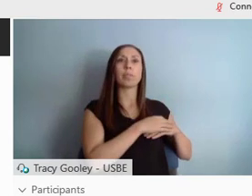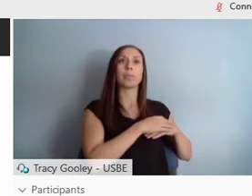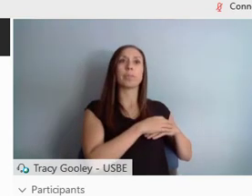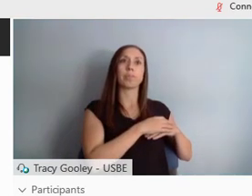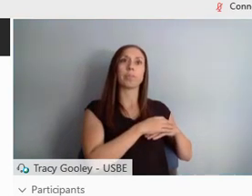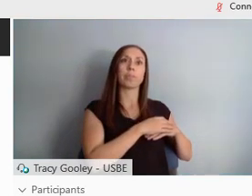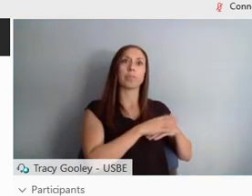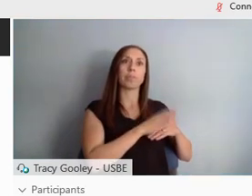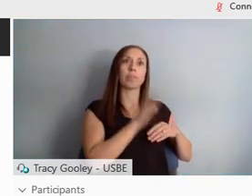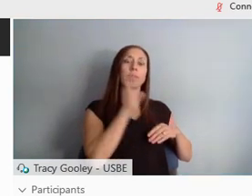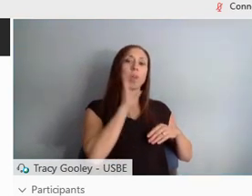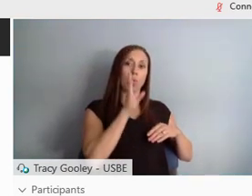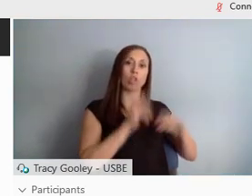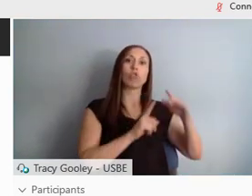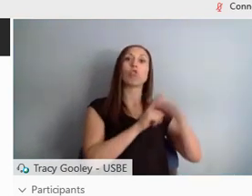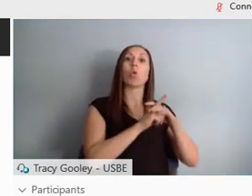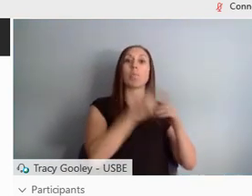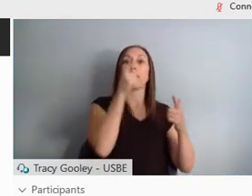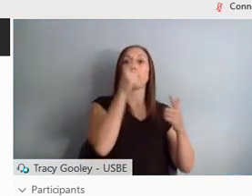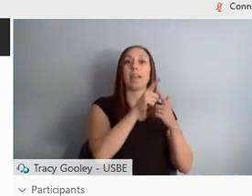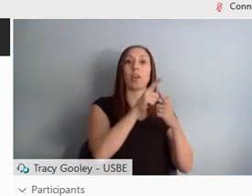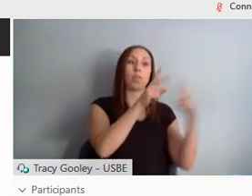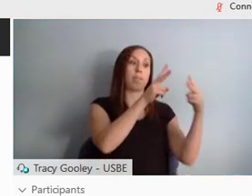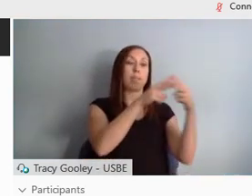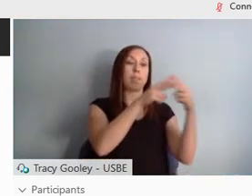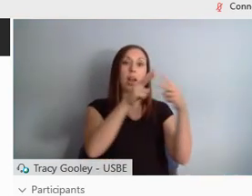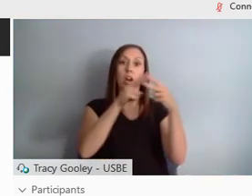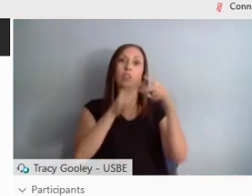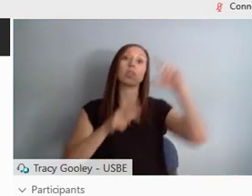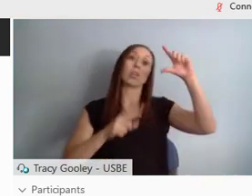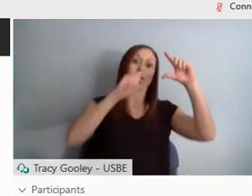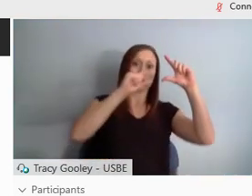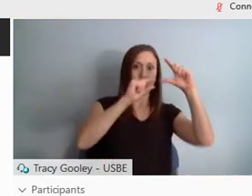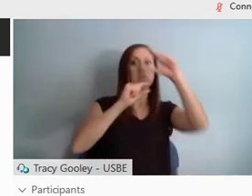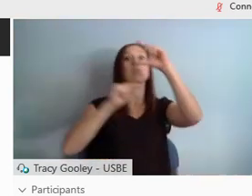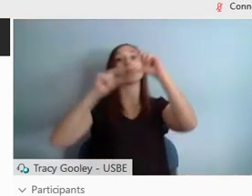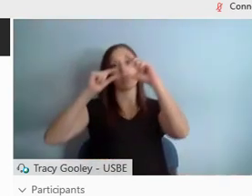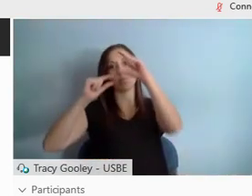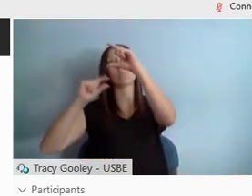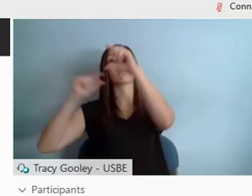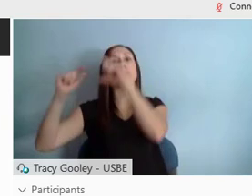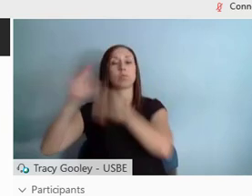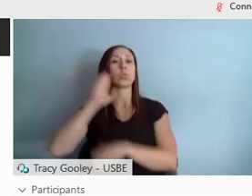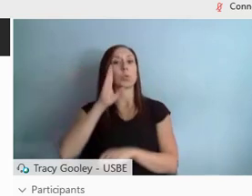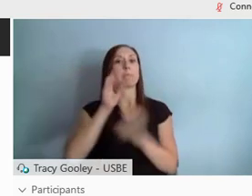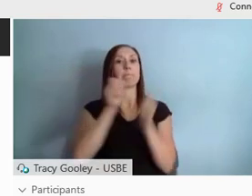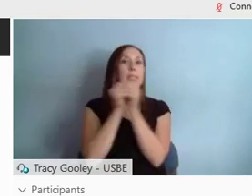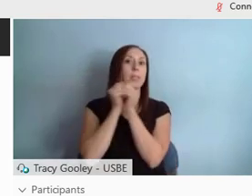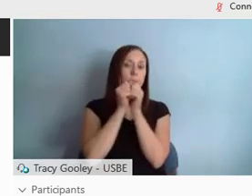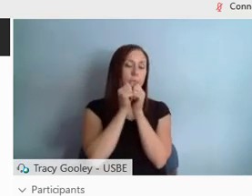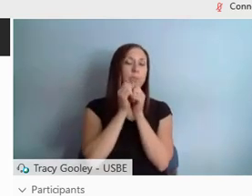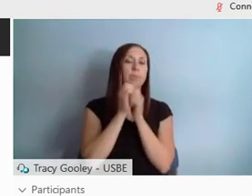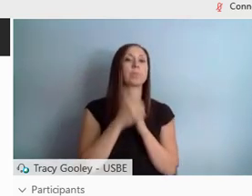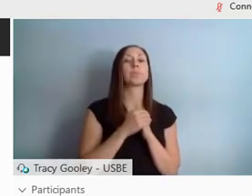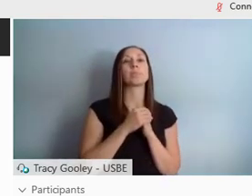do show up in letter pairs. So we have the uppercase and the lowercase letters listed